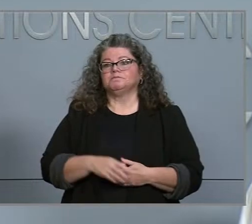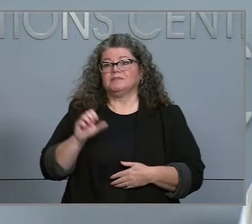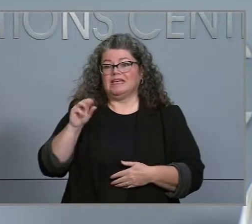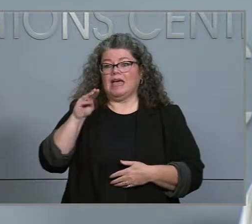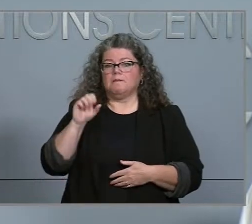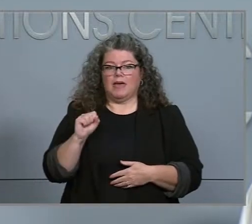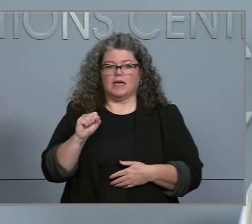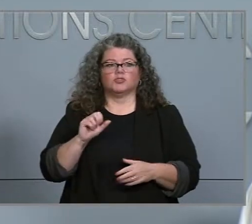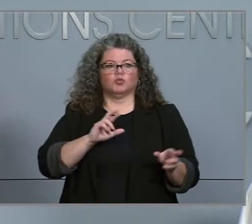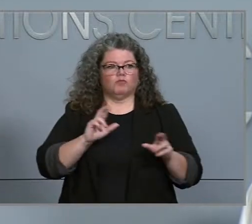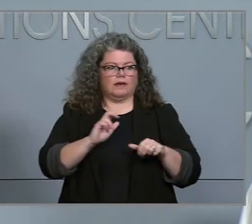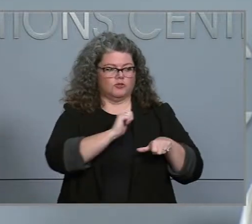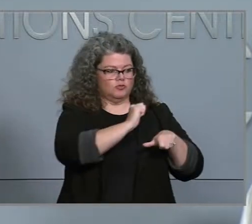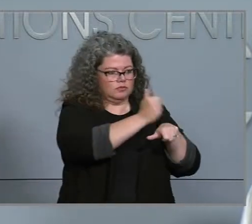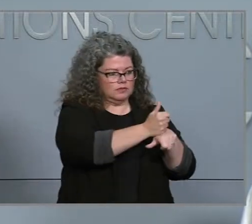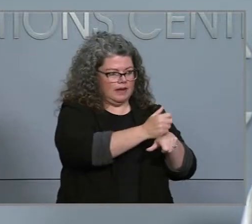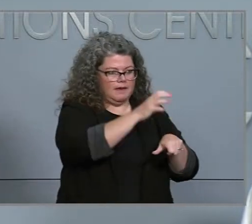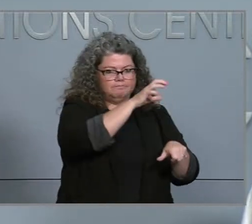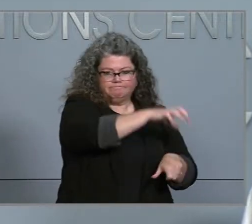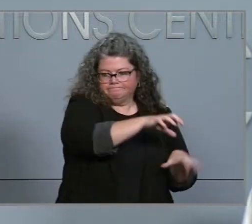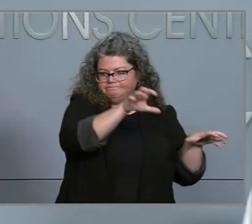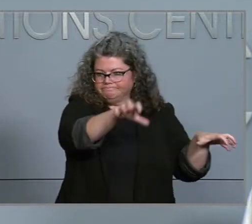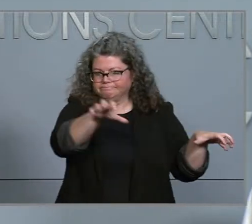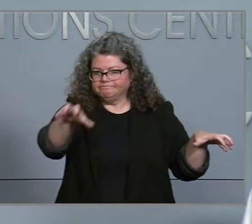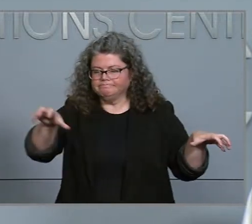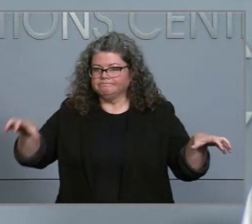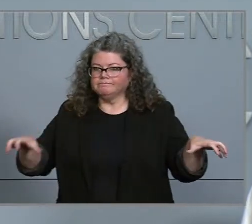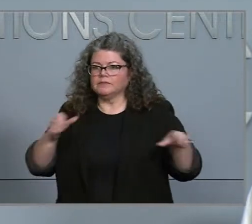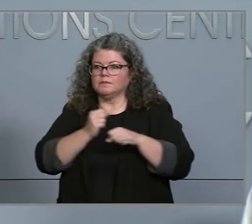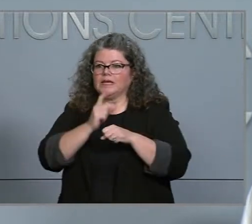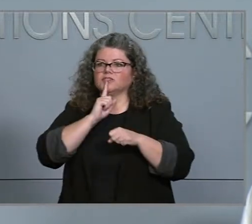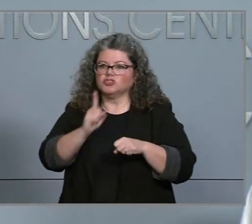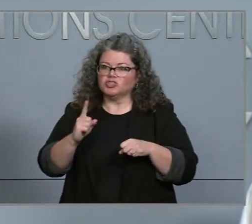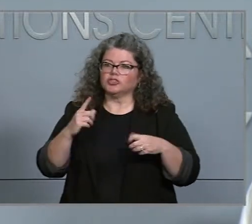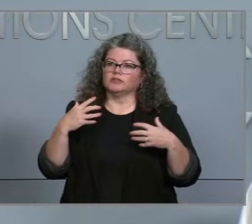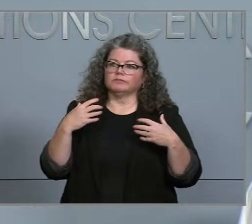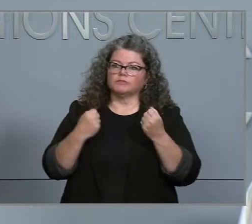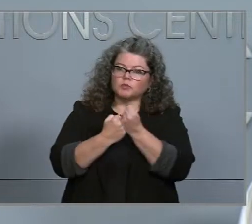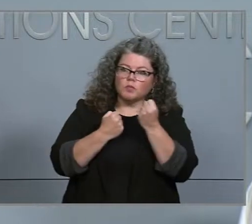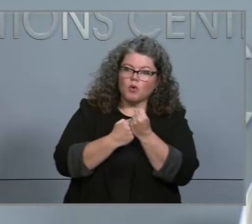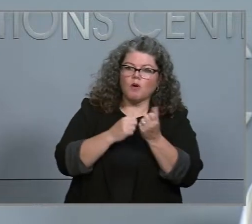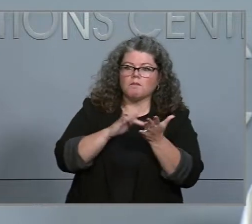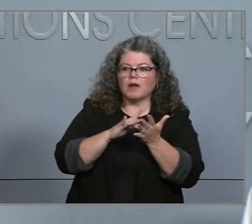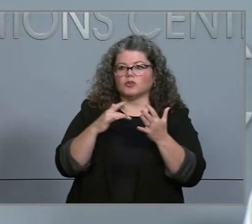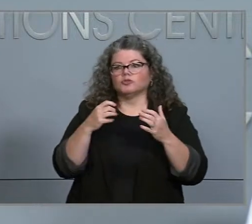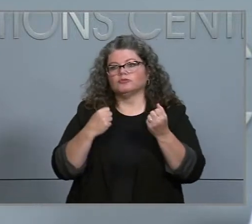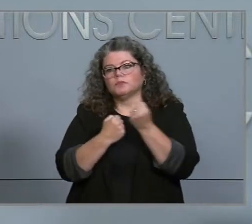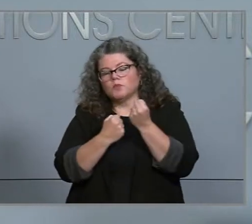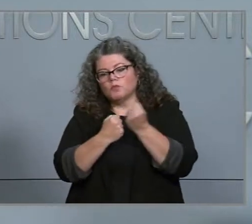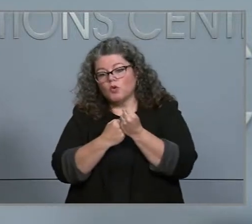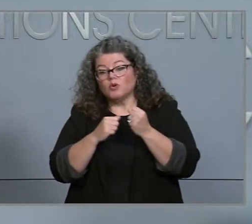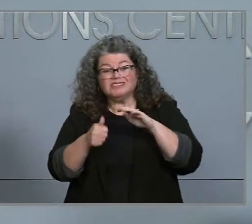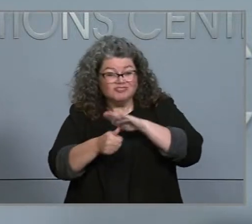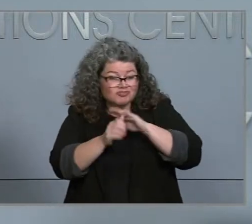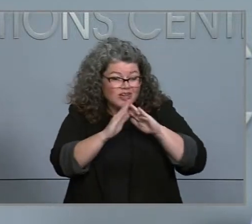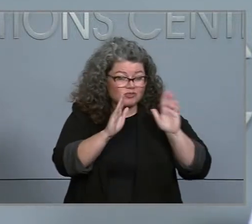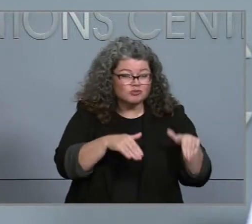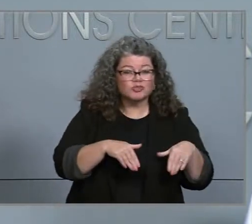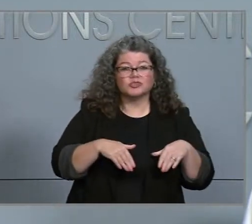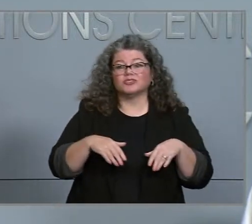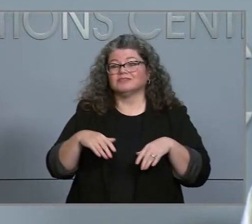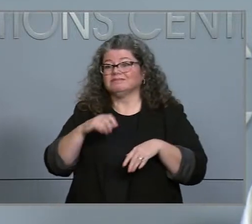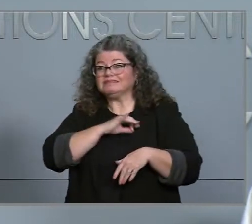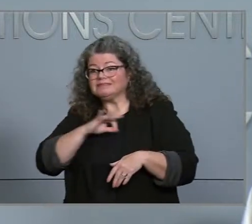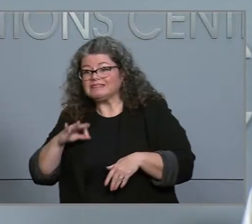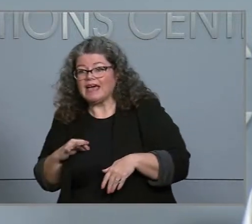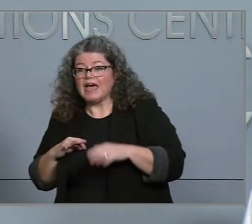stage resources to support the healthcare infrastructure across the state, whether through state medical support shelters, medical personnel, or